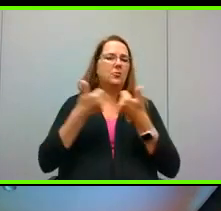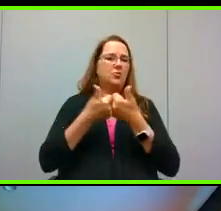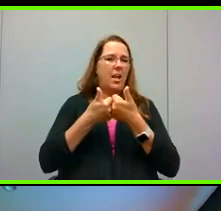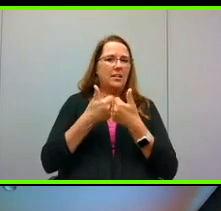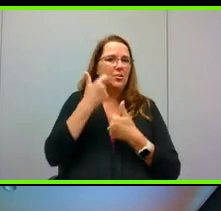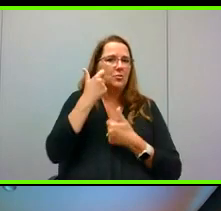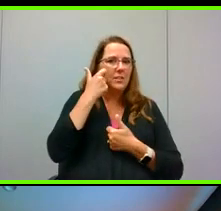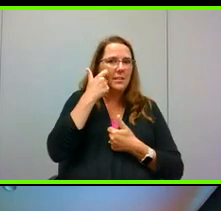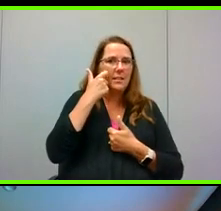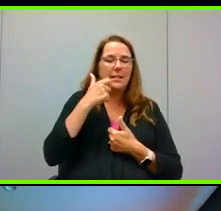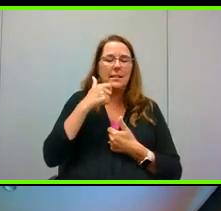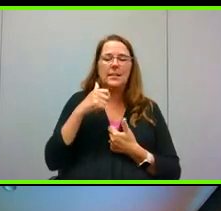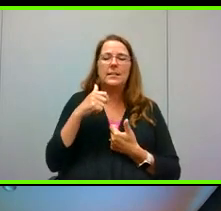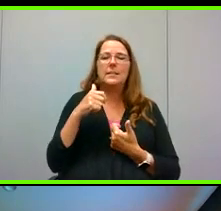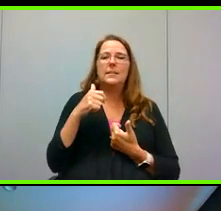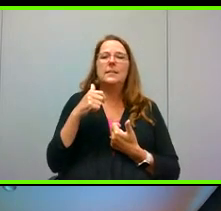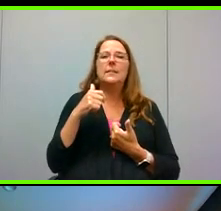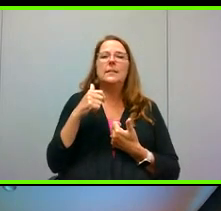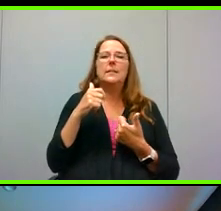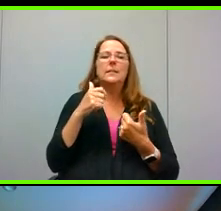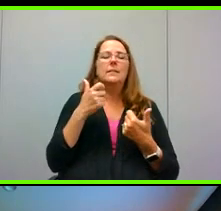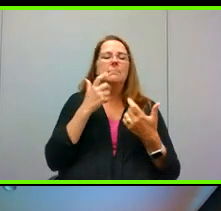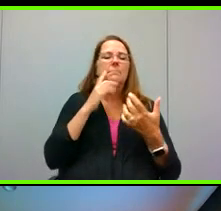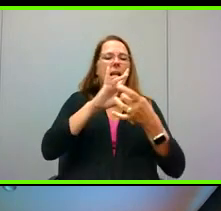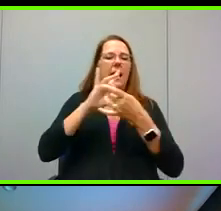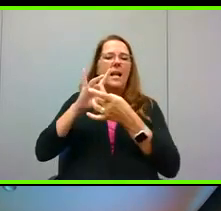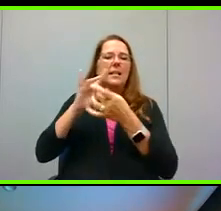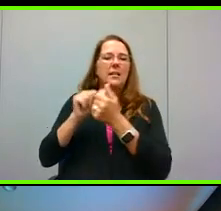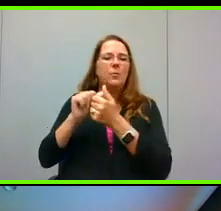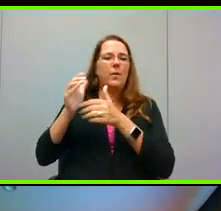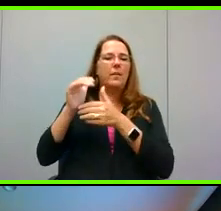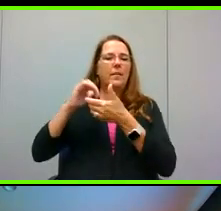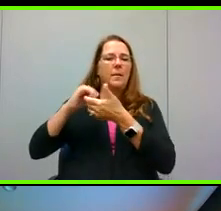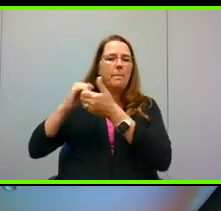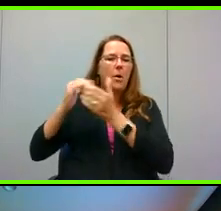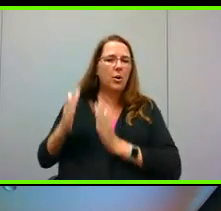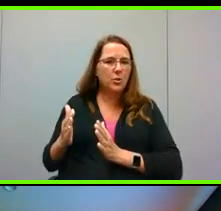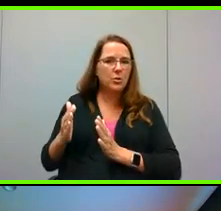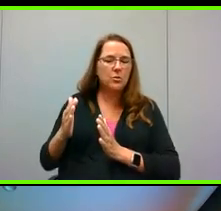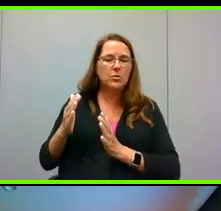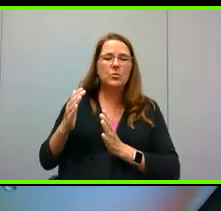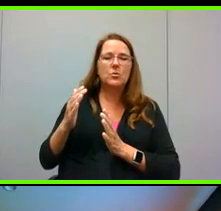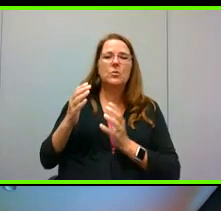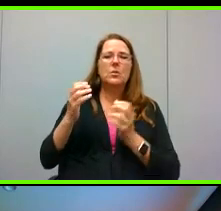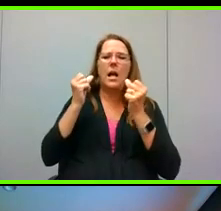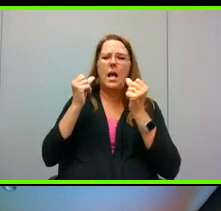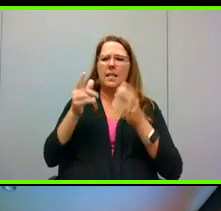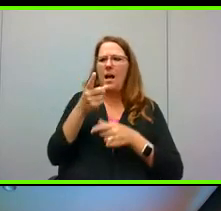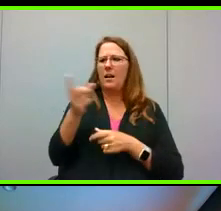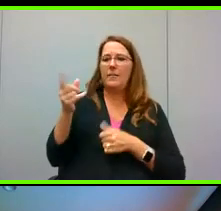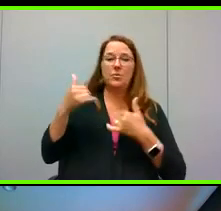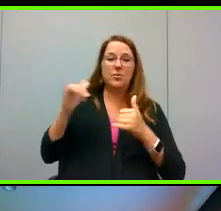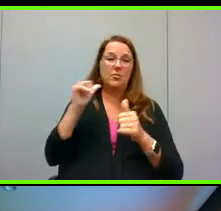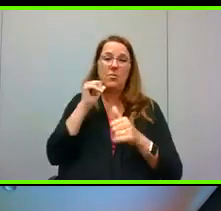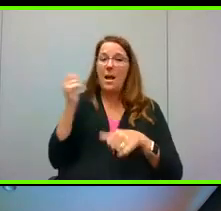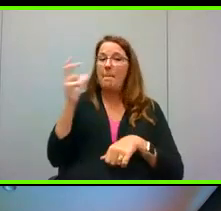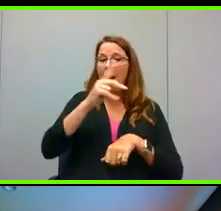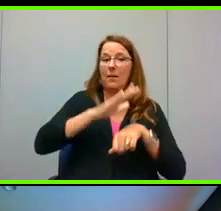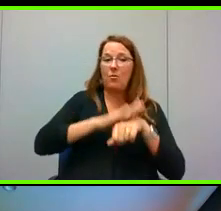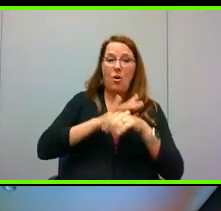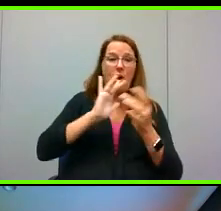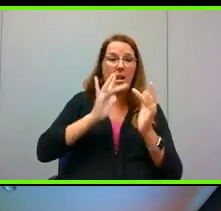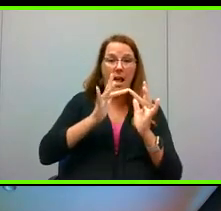just been connecting with our partners, and a lot of them are still not back online for